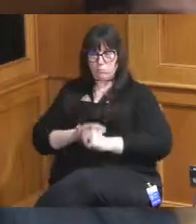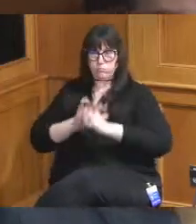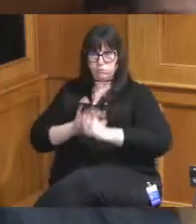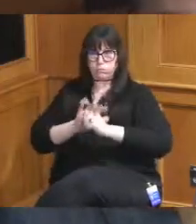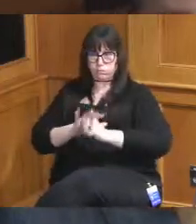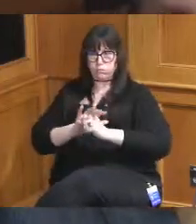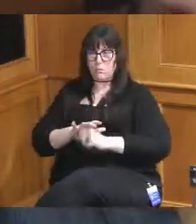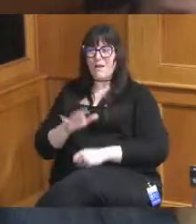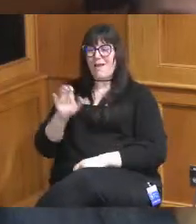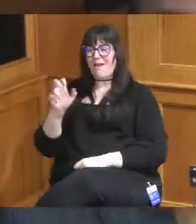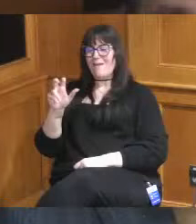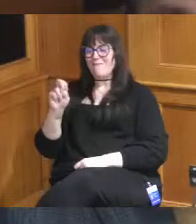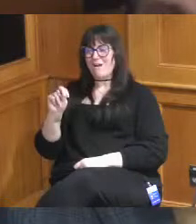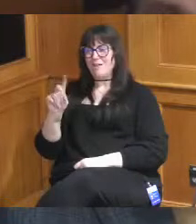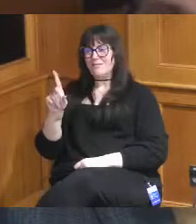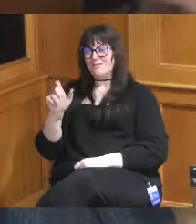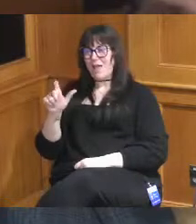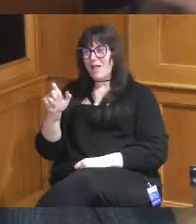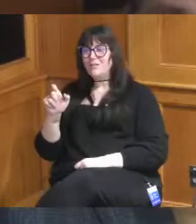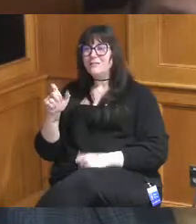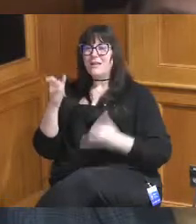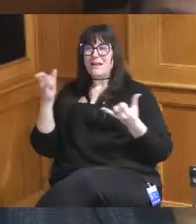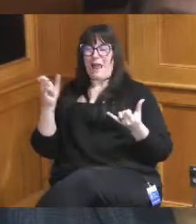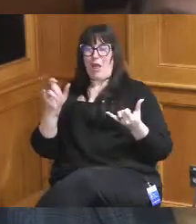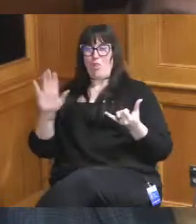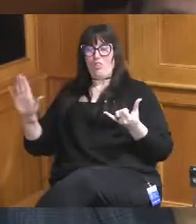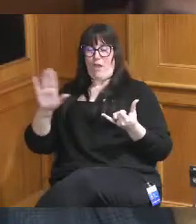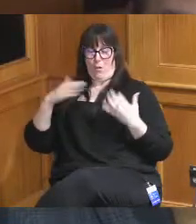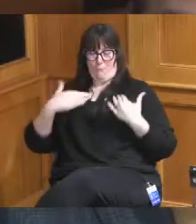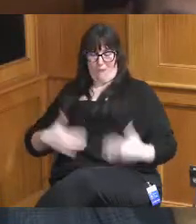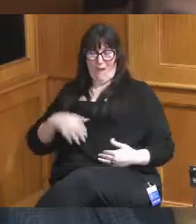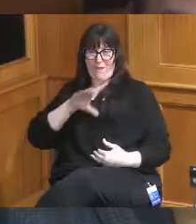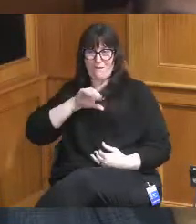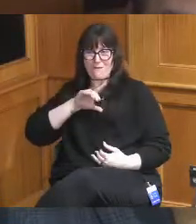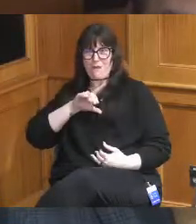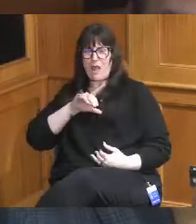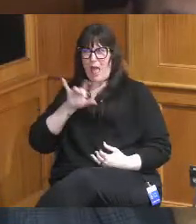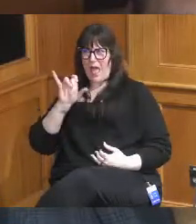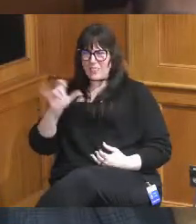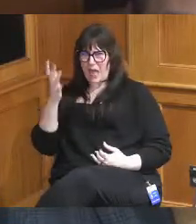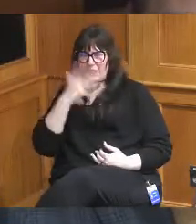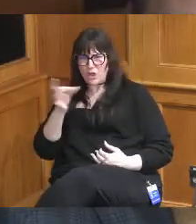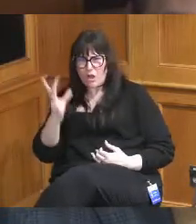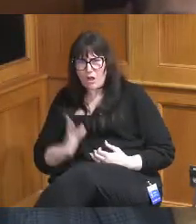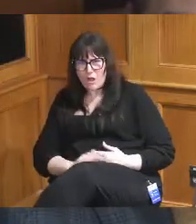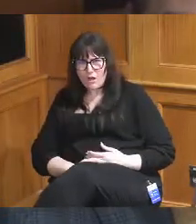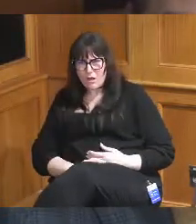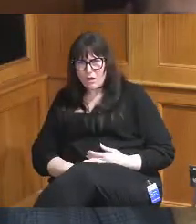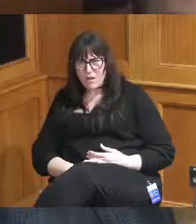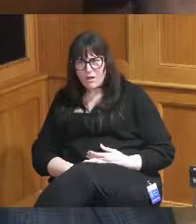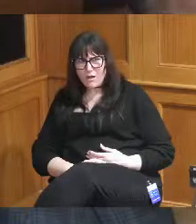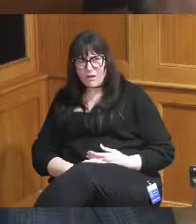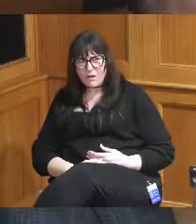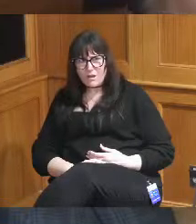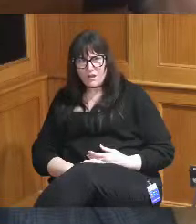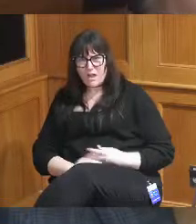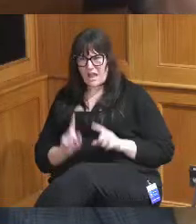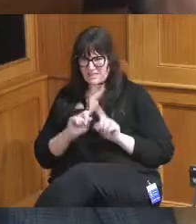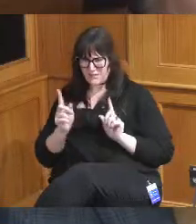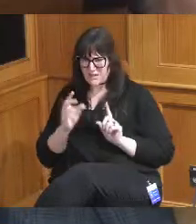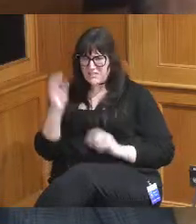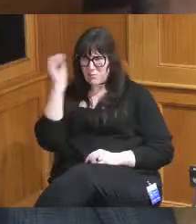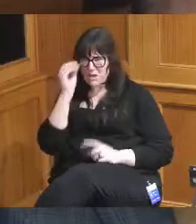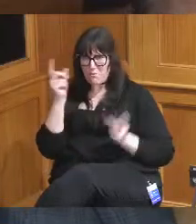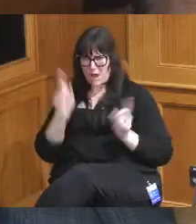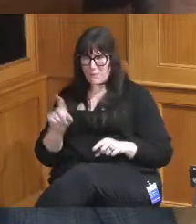has now brought out the body cam. And I'm gonna say that body cam was disturbing. I mean, we have a difference of opinion.